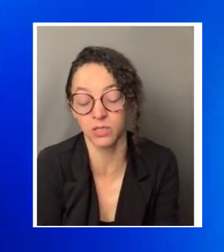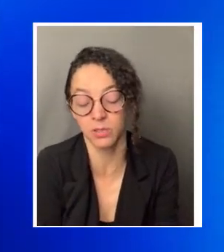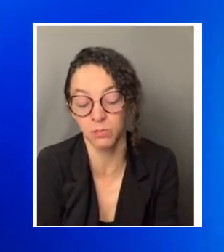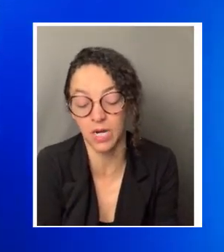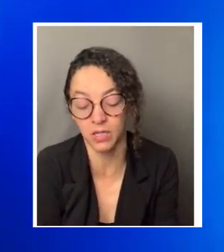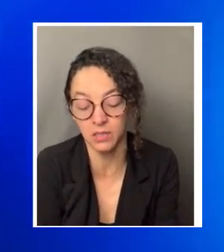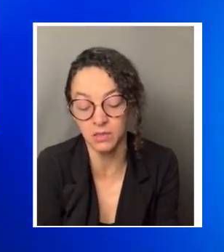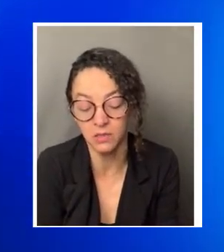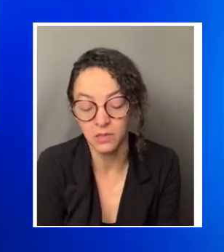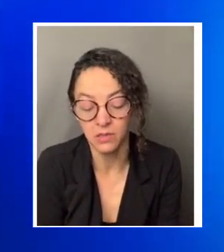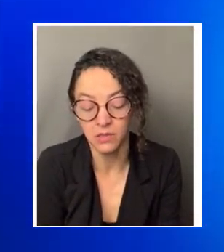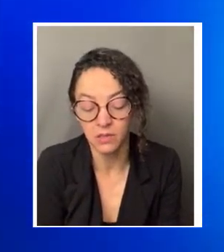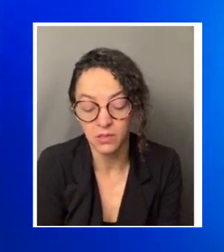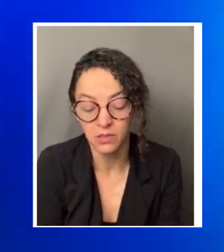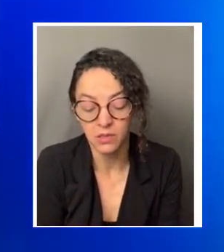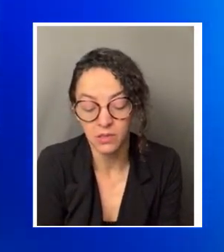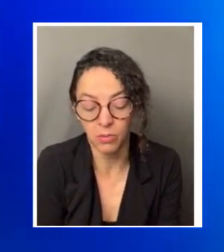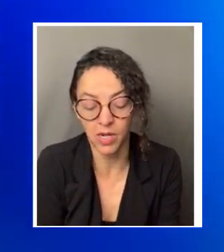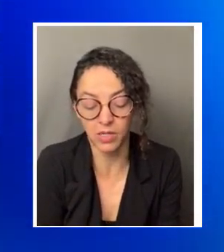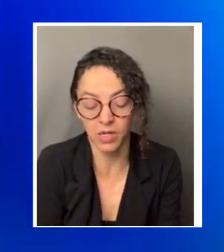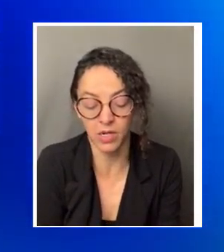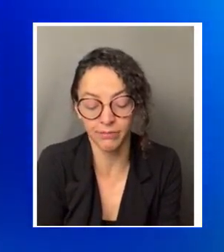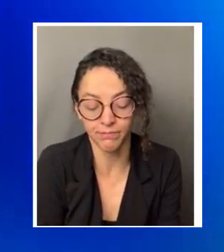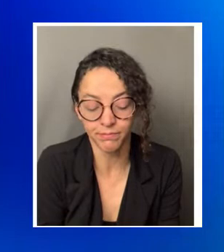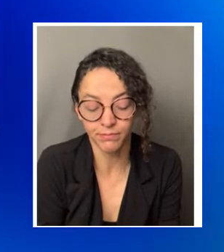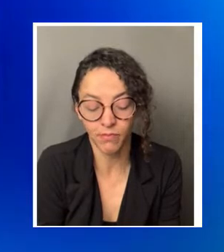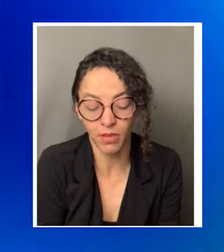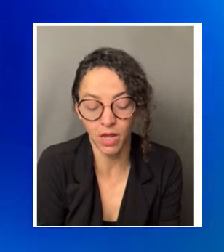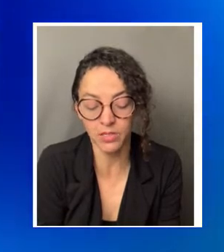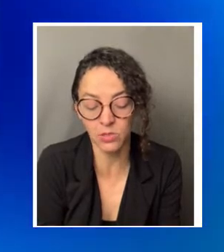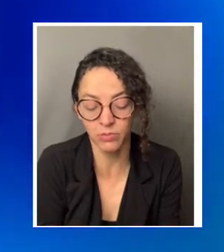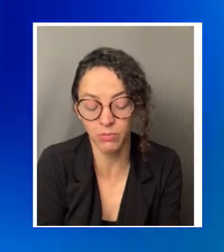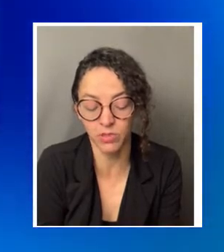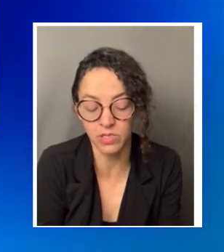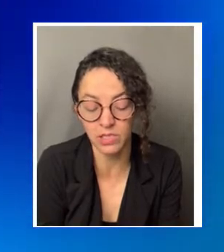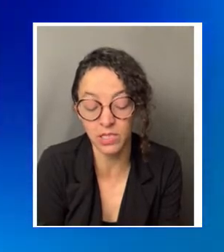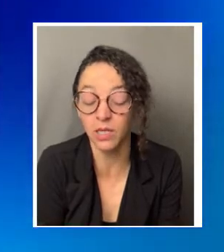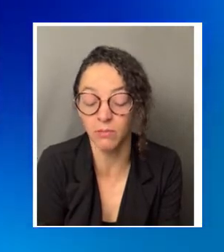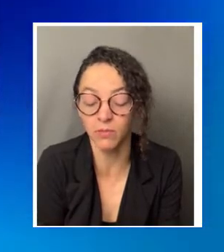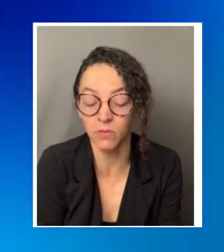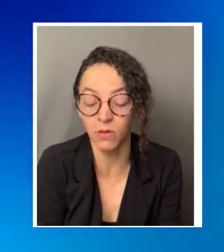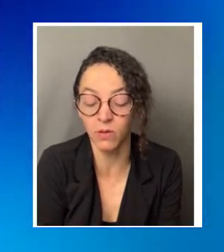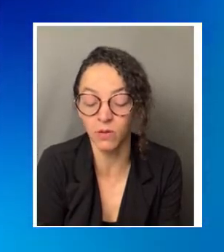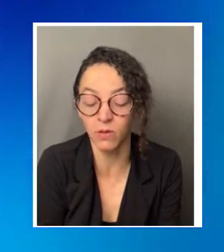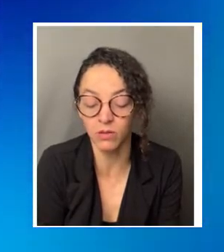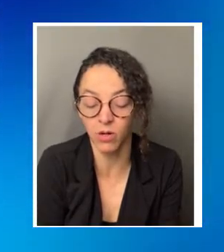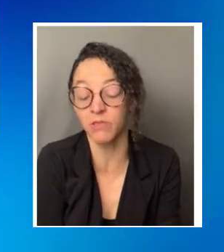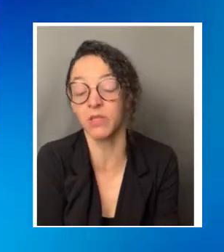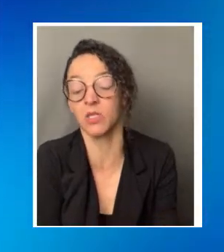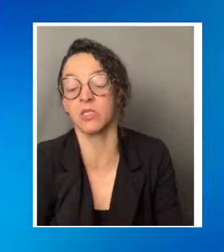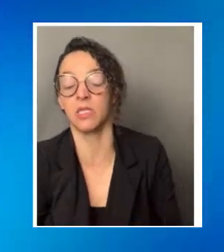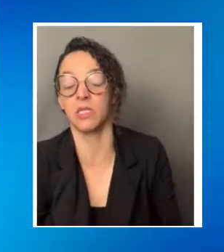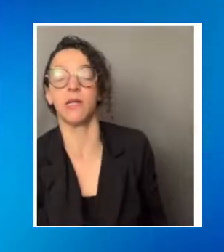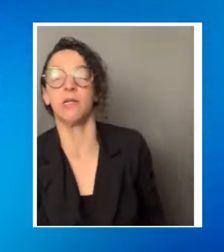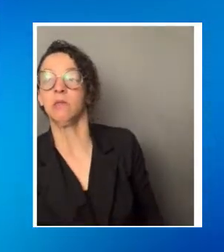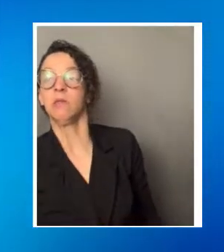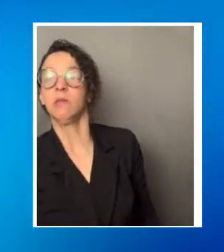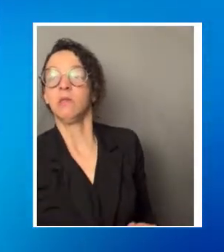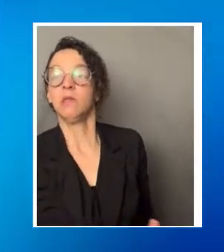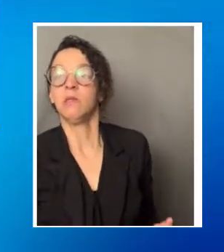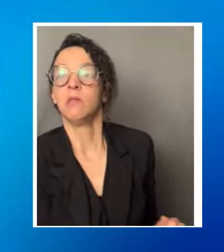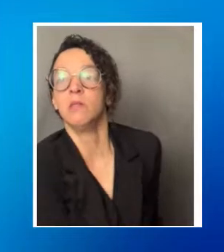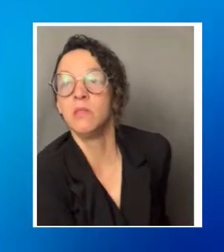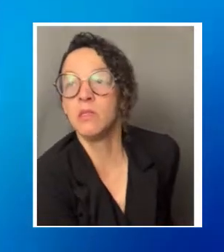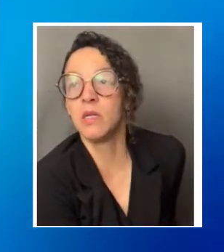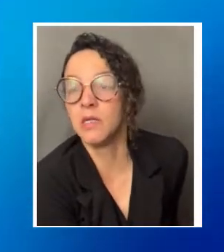Okay. So for anybody who is like moderating the chat, after we're done going through the script and stuff, let's stay on